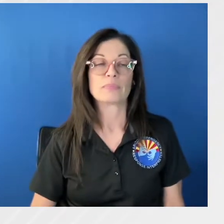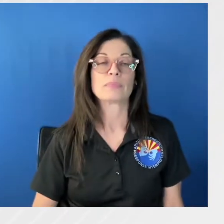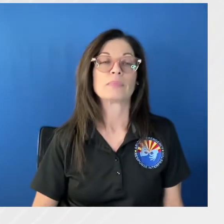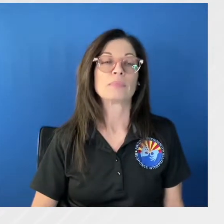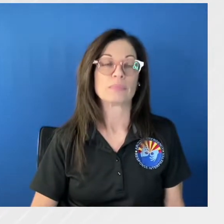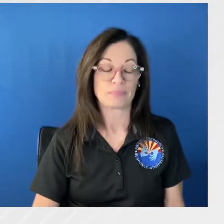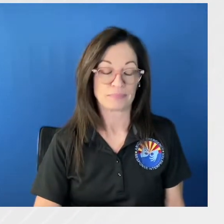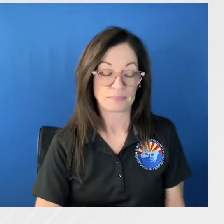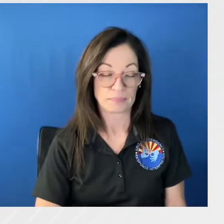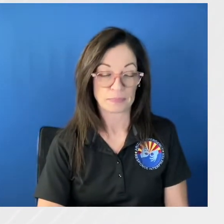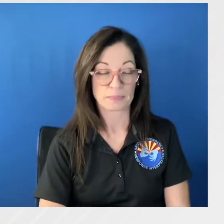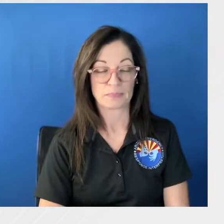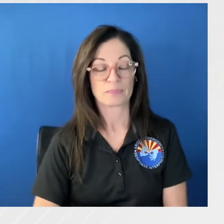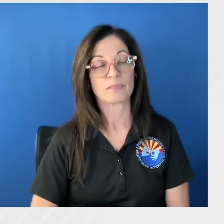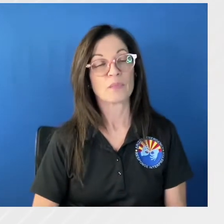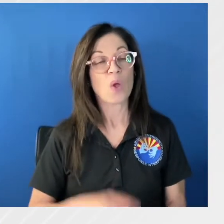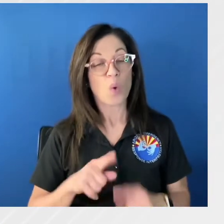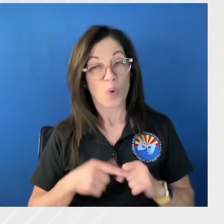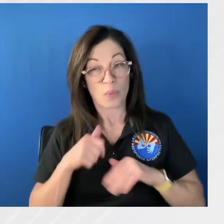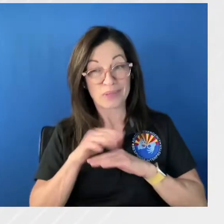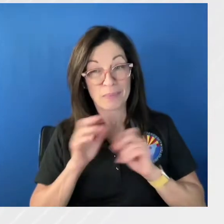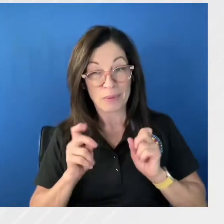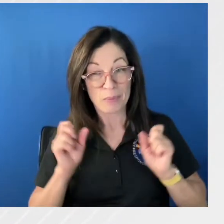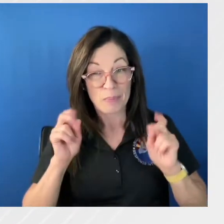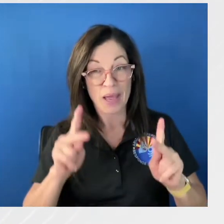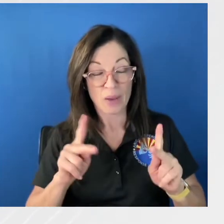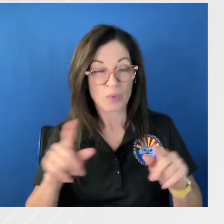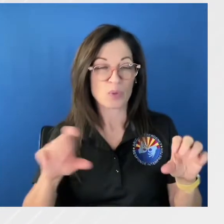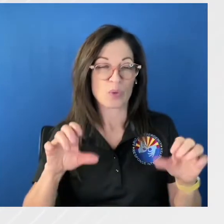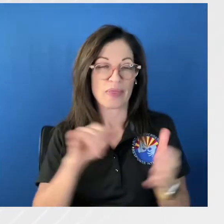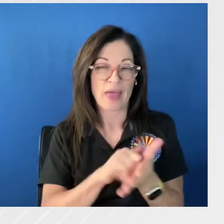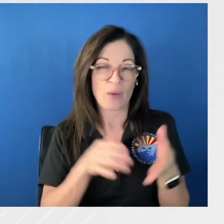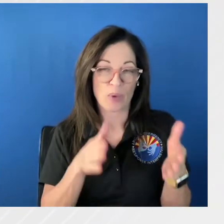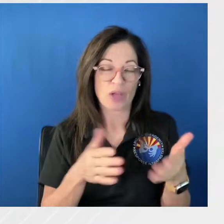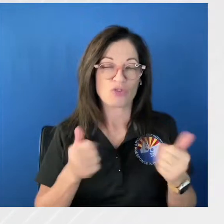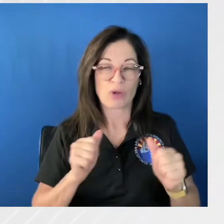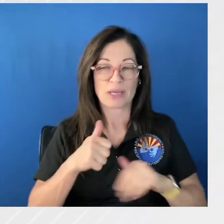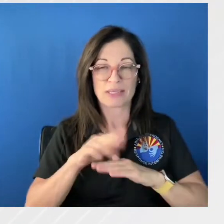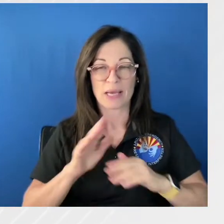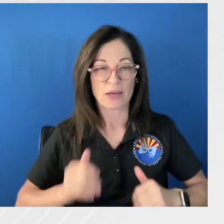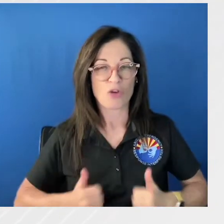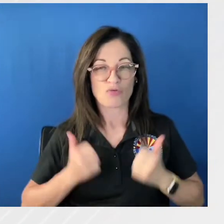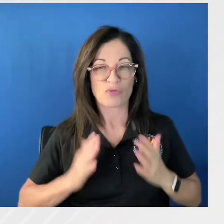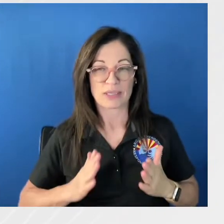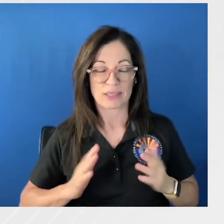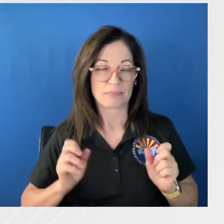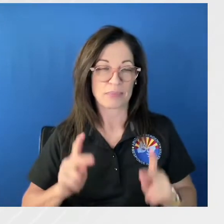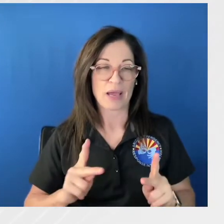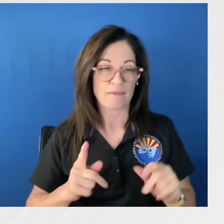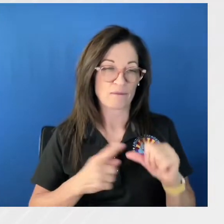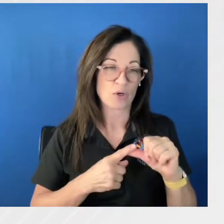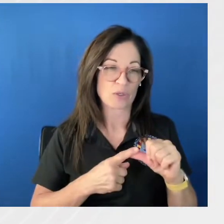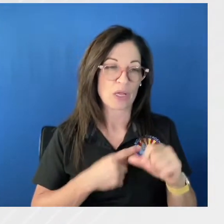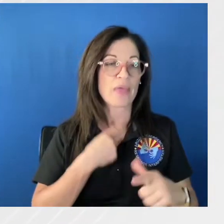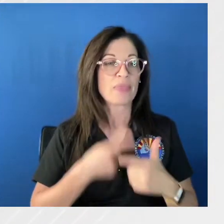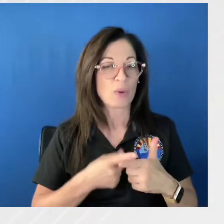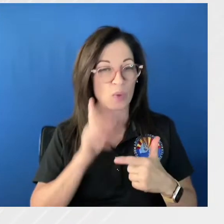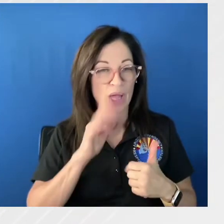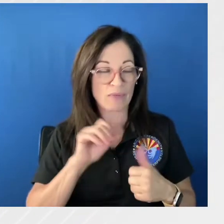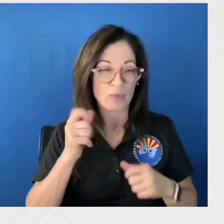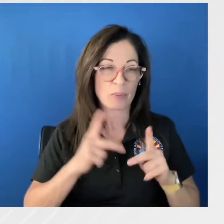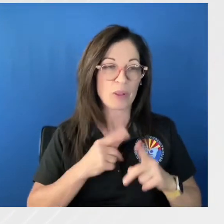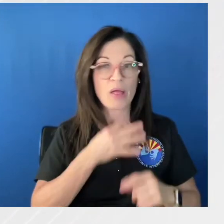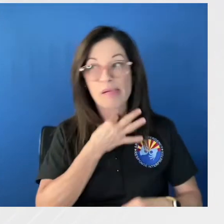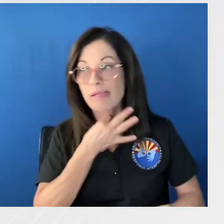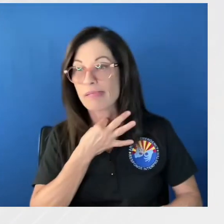So when we repopulate, we'll handle it that way. We'll try to get residents in first. But as you know, there's going to be looky-loos and everything else, and we will make